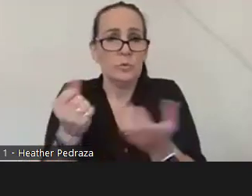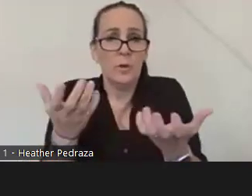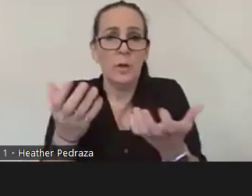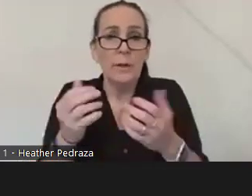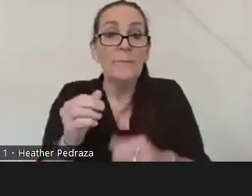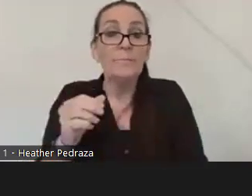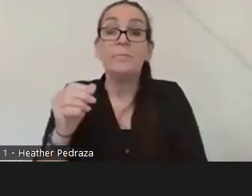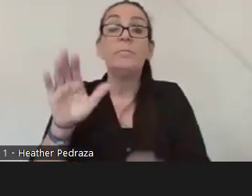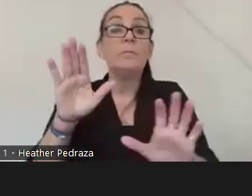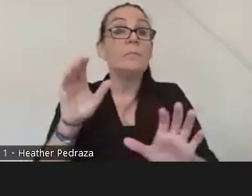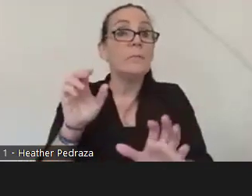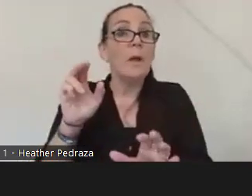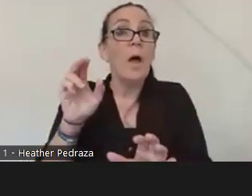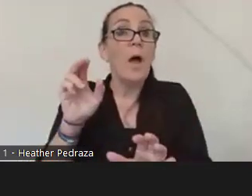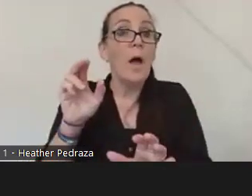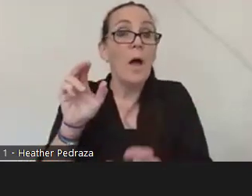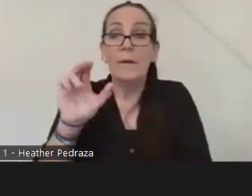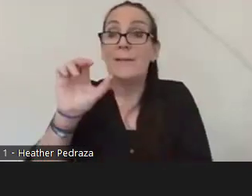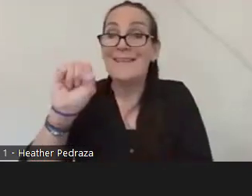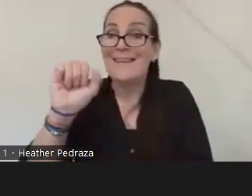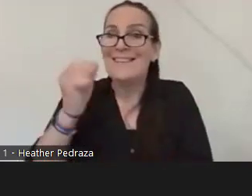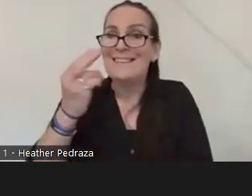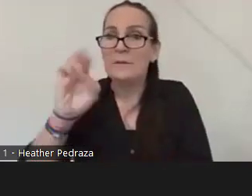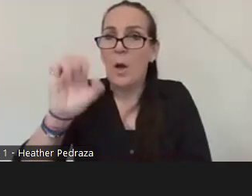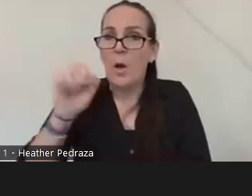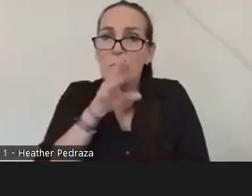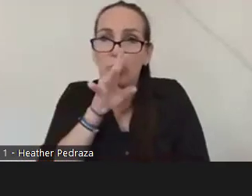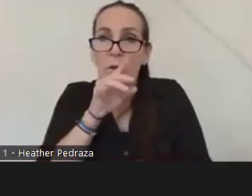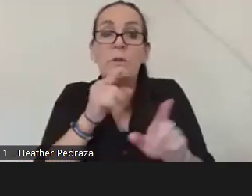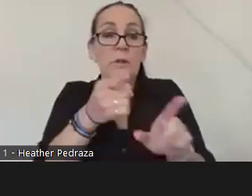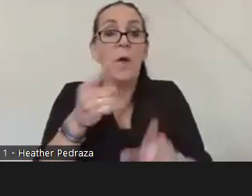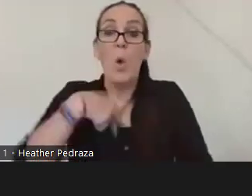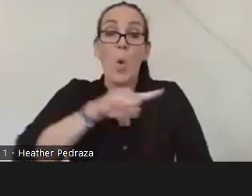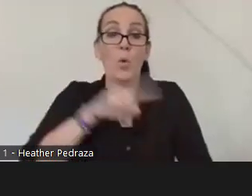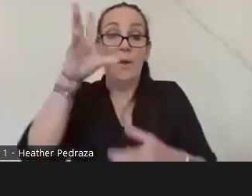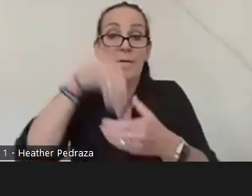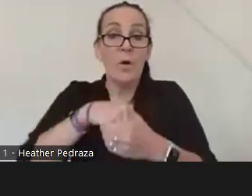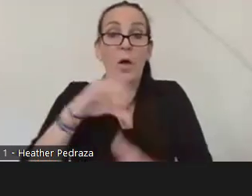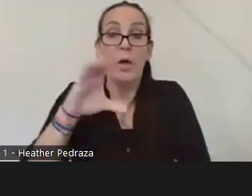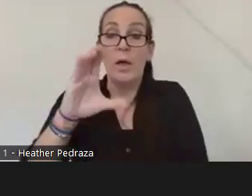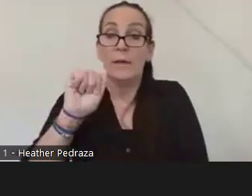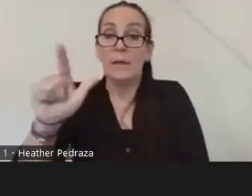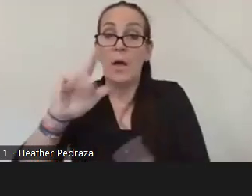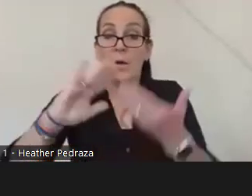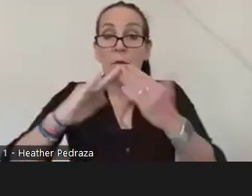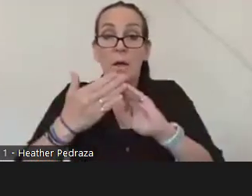So we, as part of our Cal Community Connect grant that we got from the